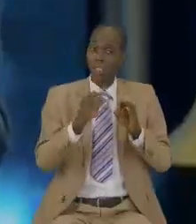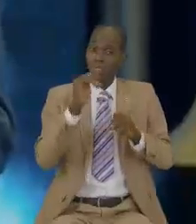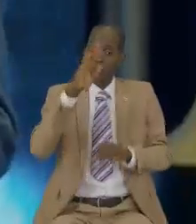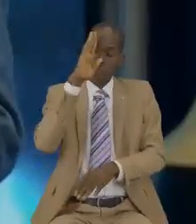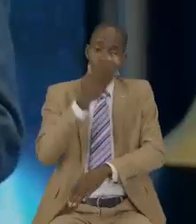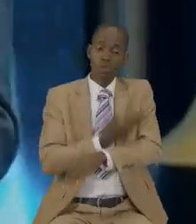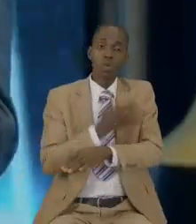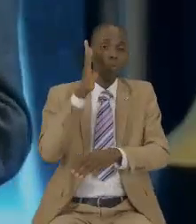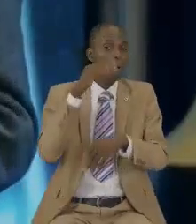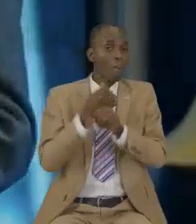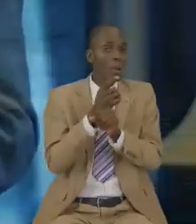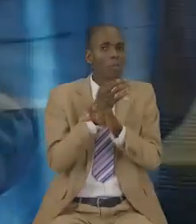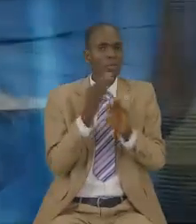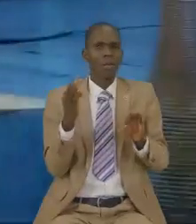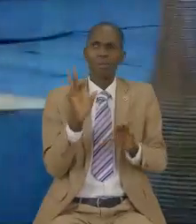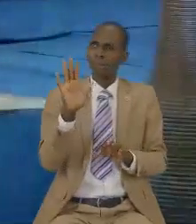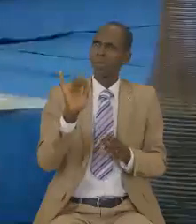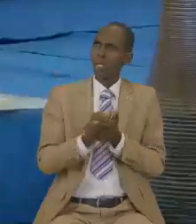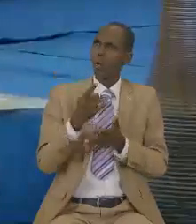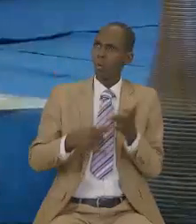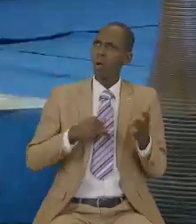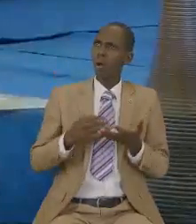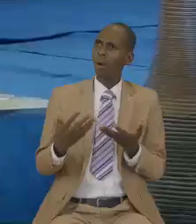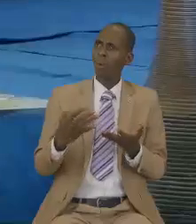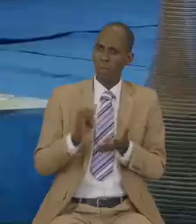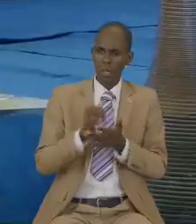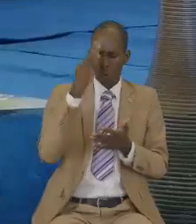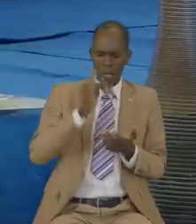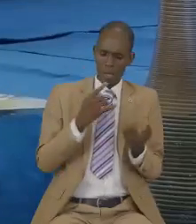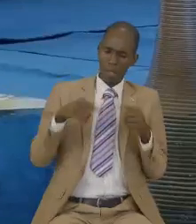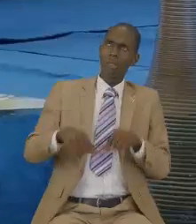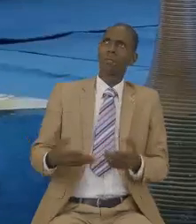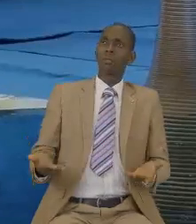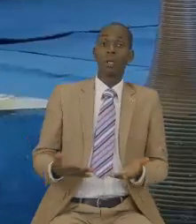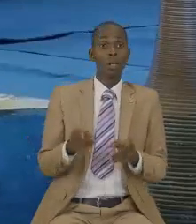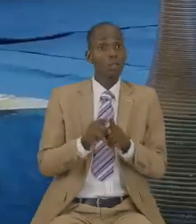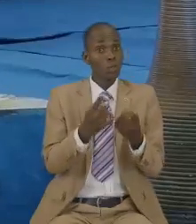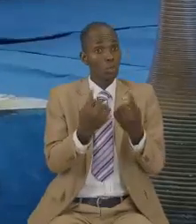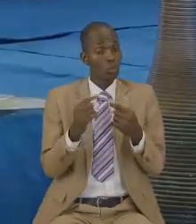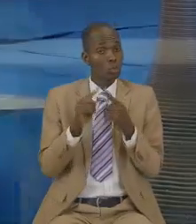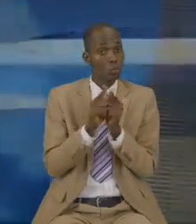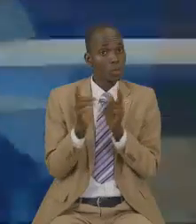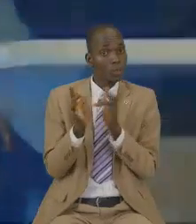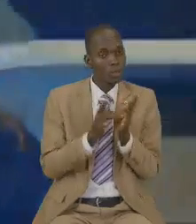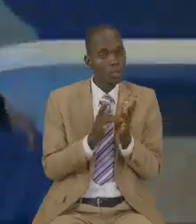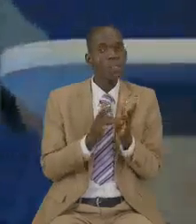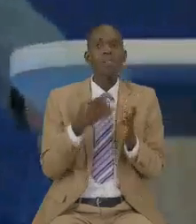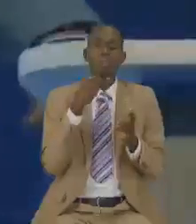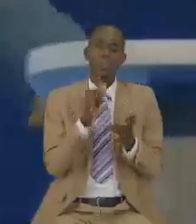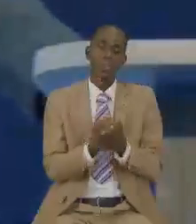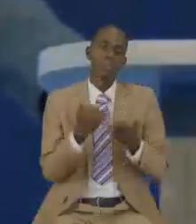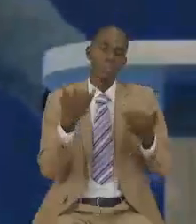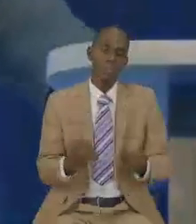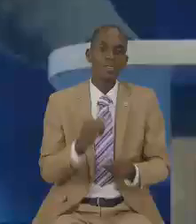you free, you said, that's what I want. That's why I came. And as you come, he says, this is your